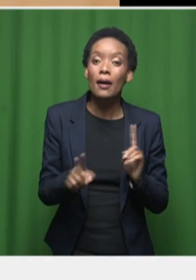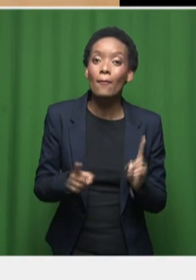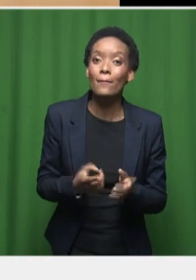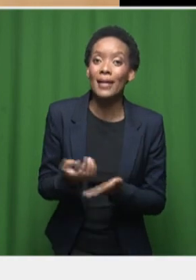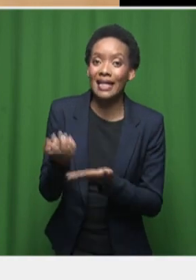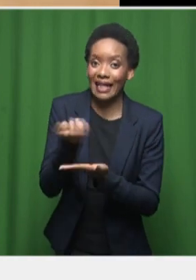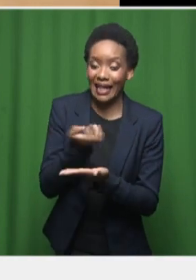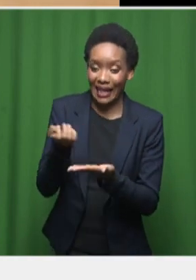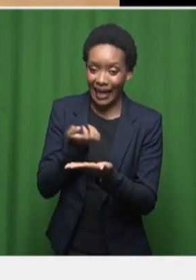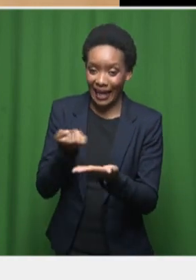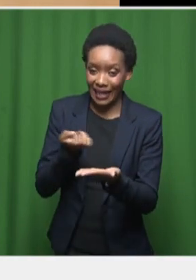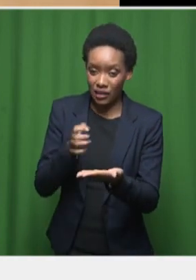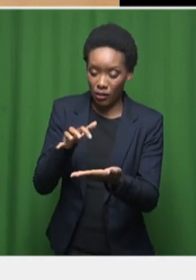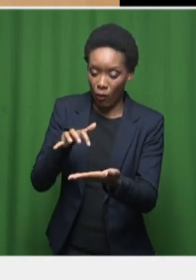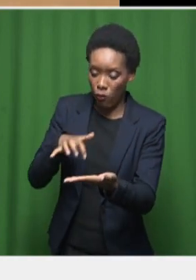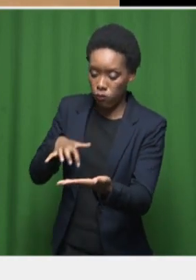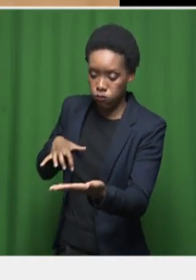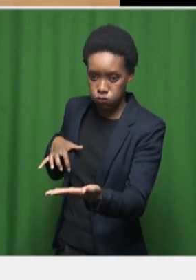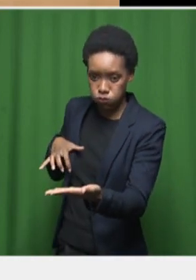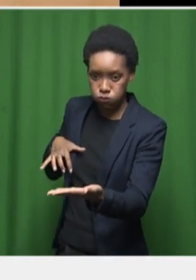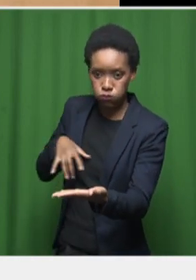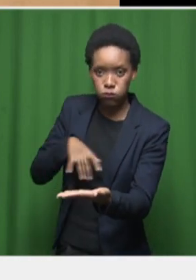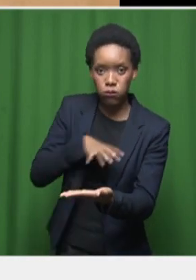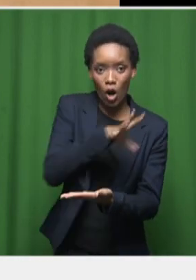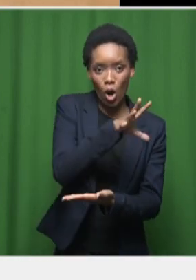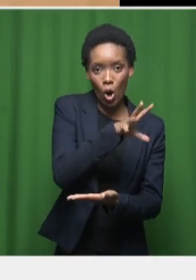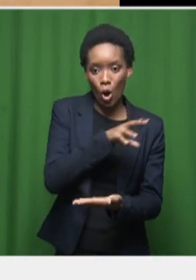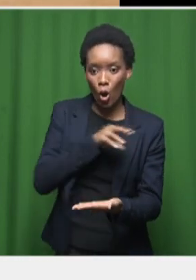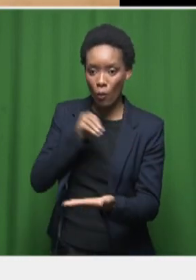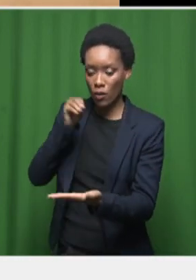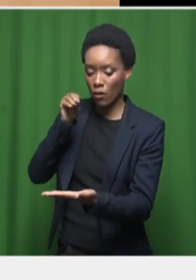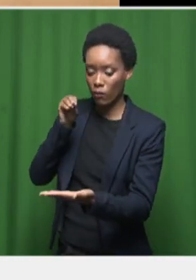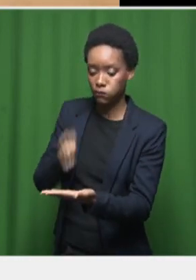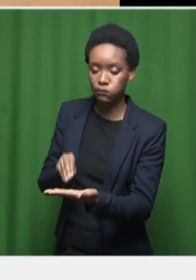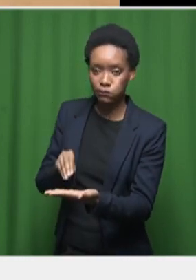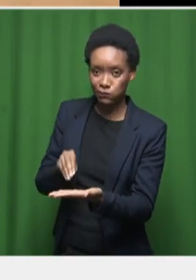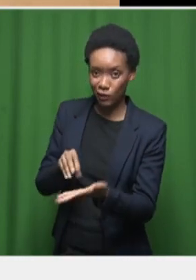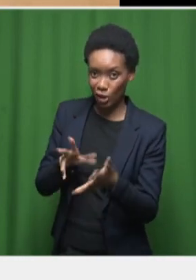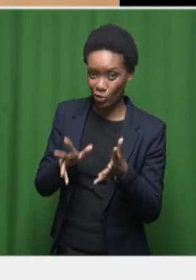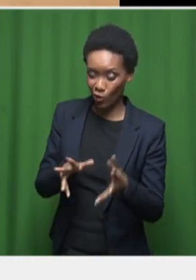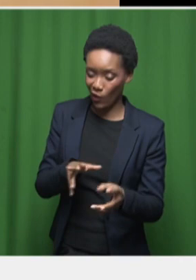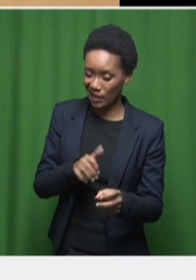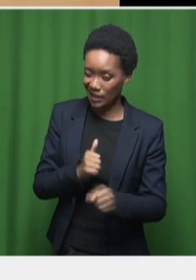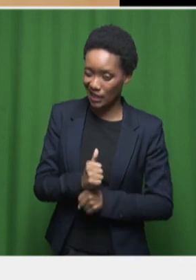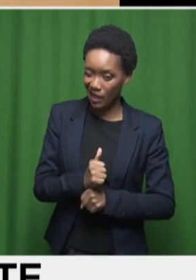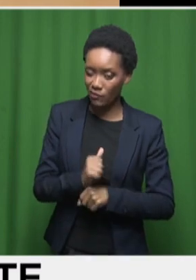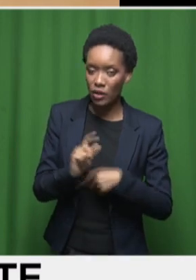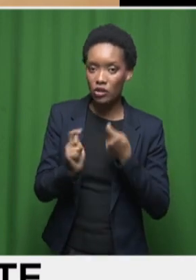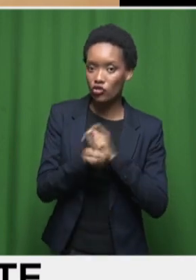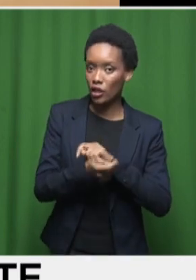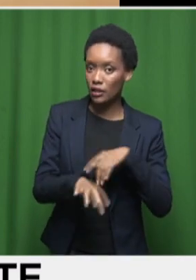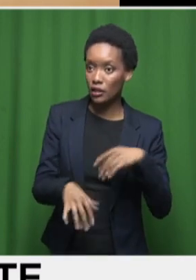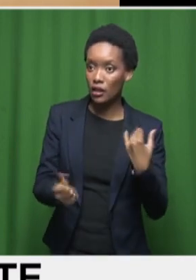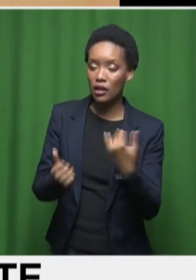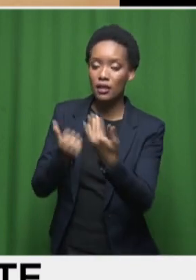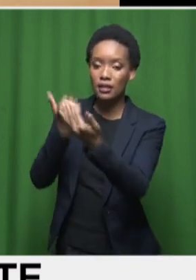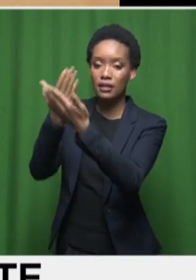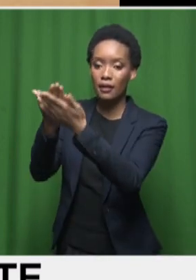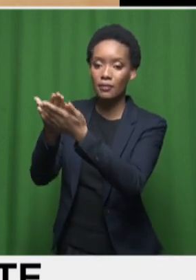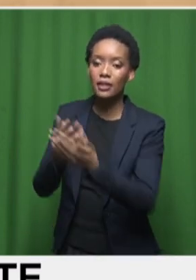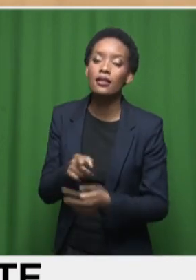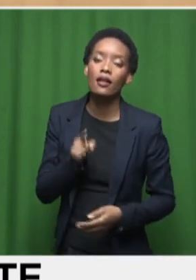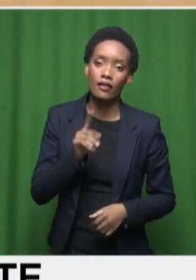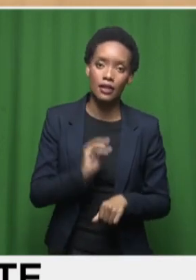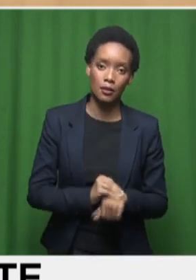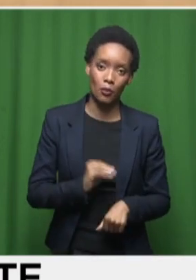copy and paste the actual content from ChatGPT into and submit it as your assignment, then that's a problem.